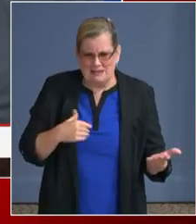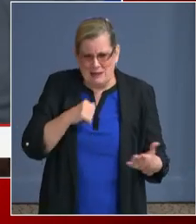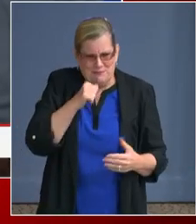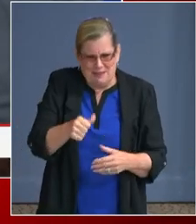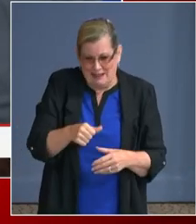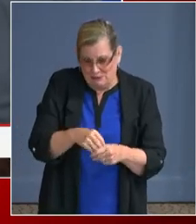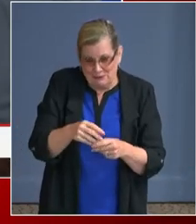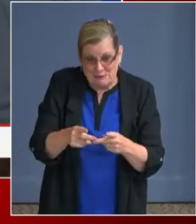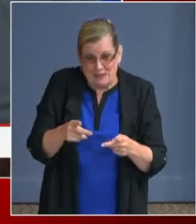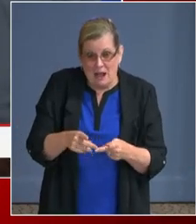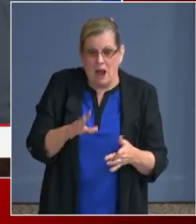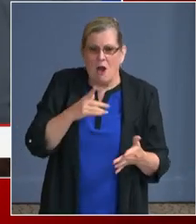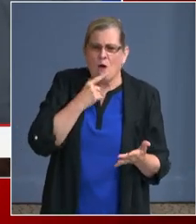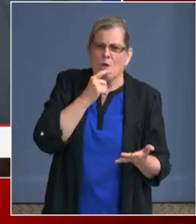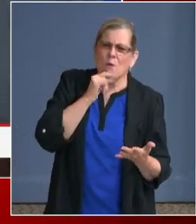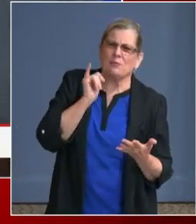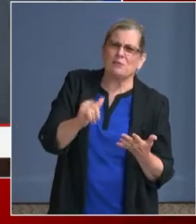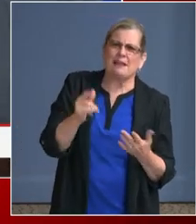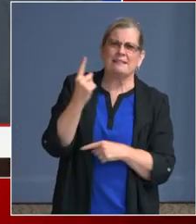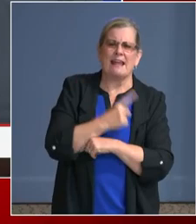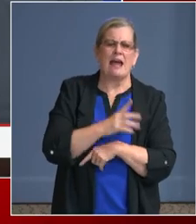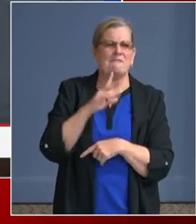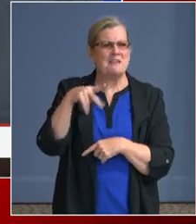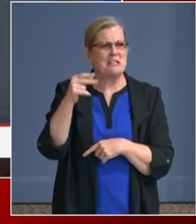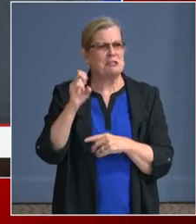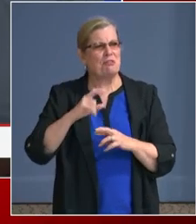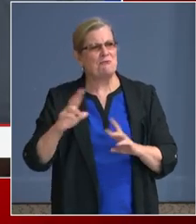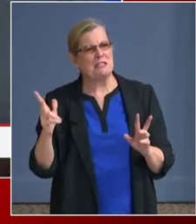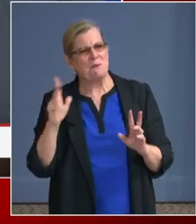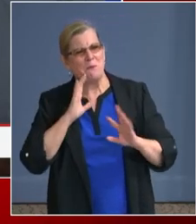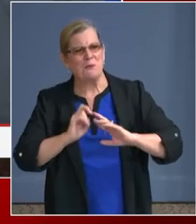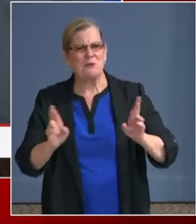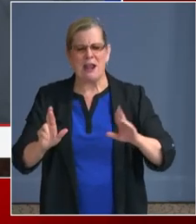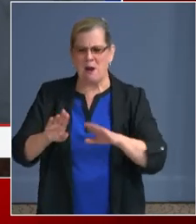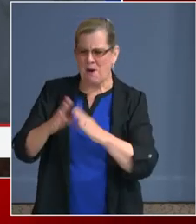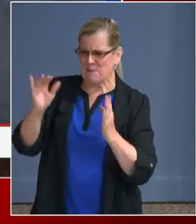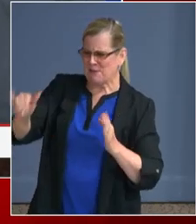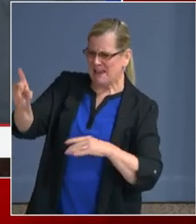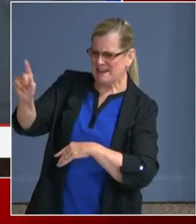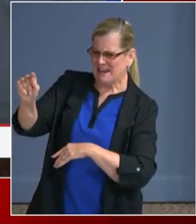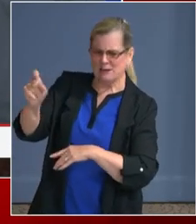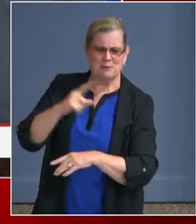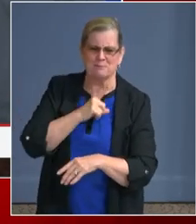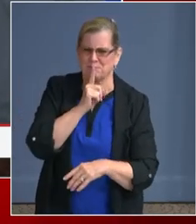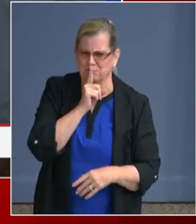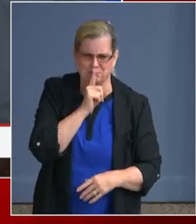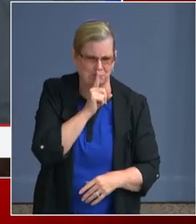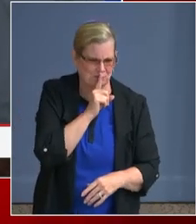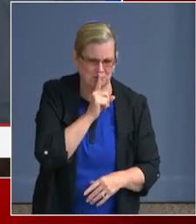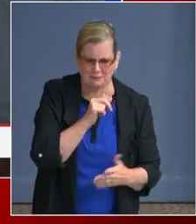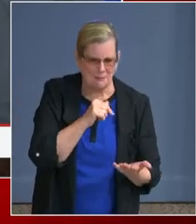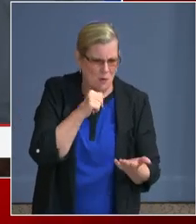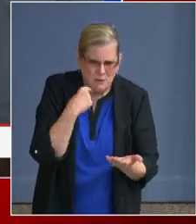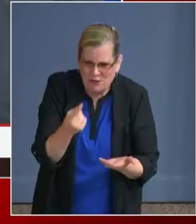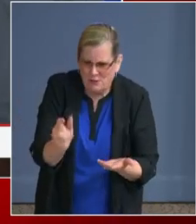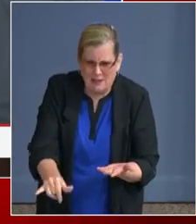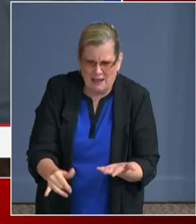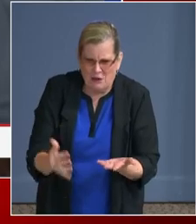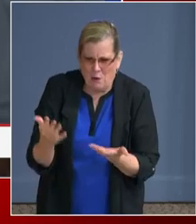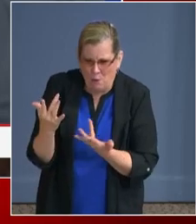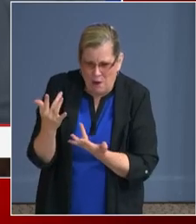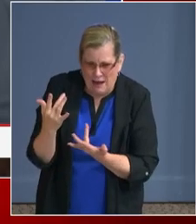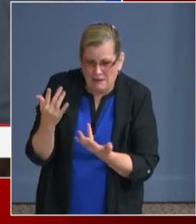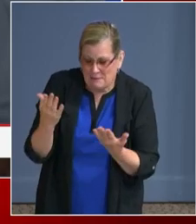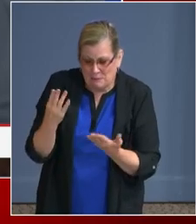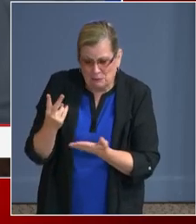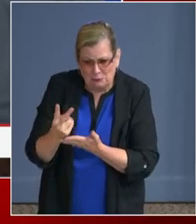to advise the mayor to say our community should expect to, within 1 week, 2 weeks, 3 weeks, have that be